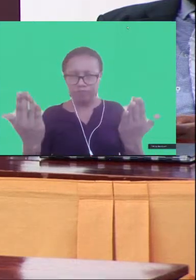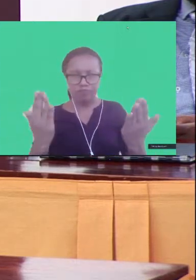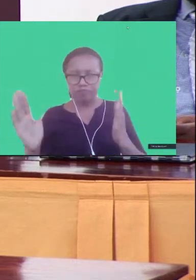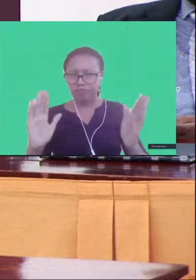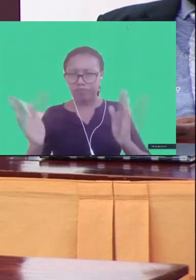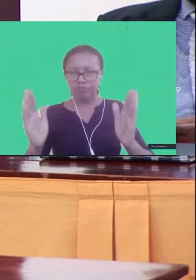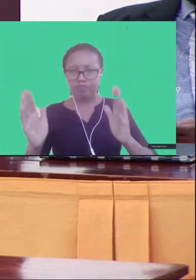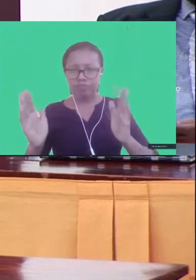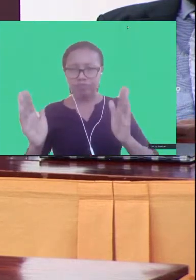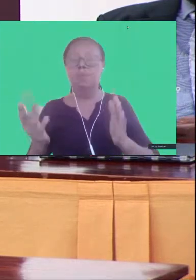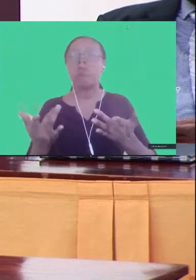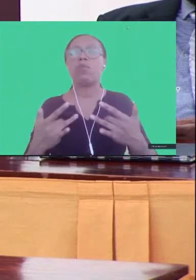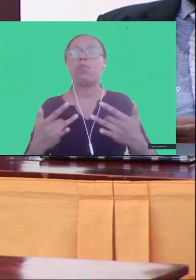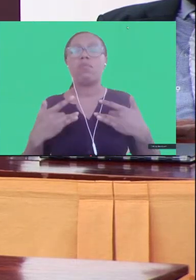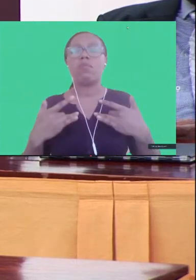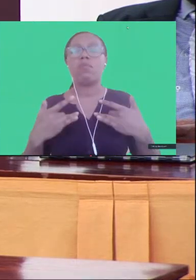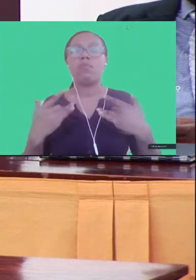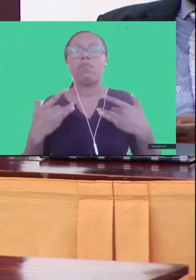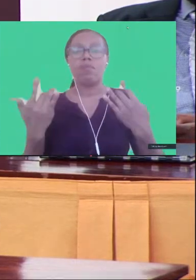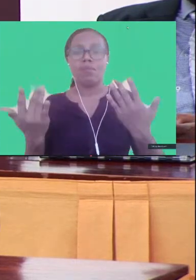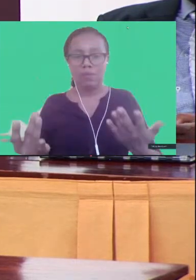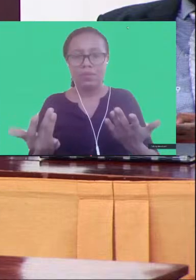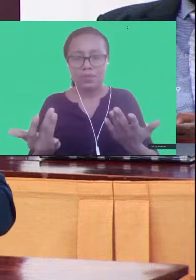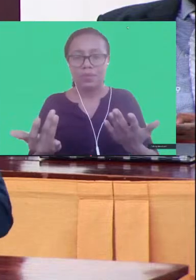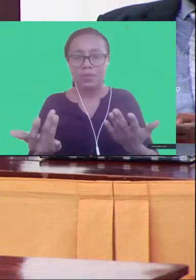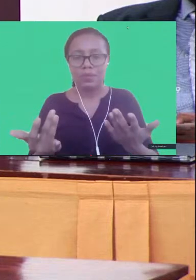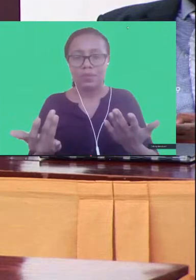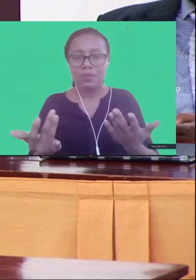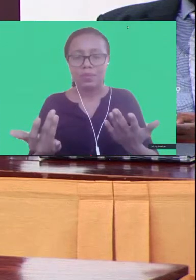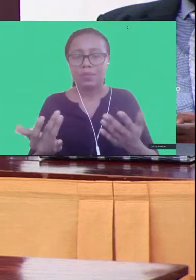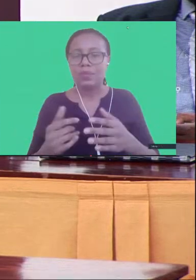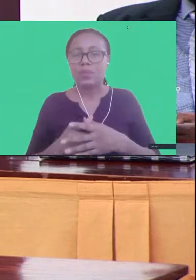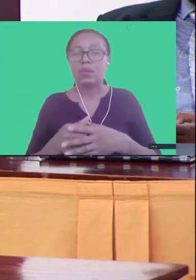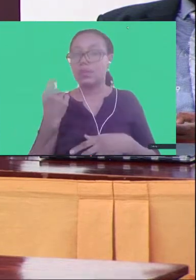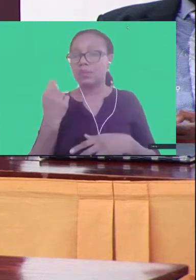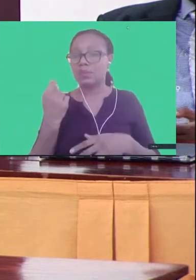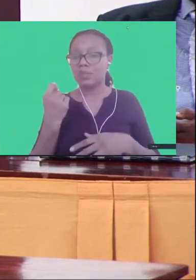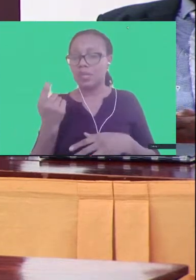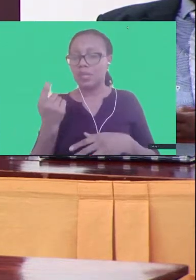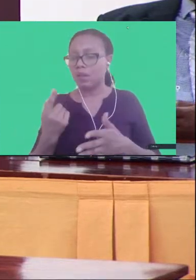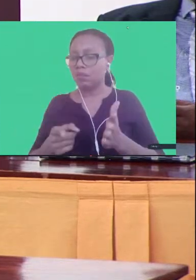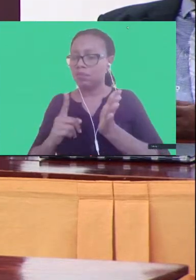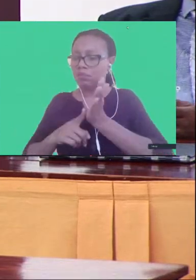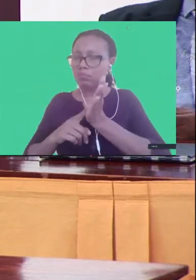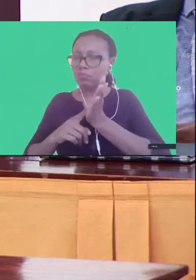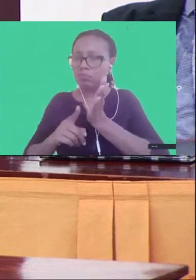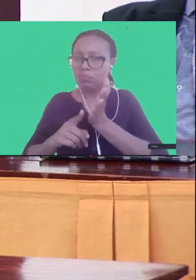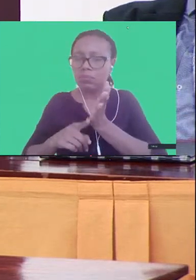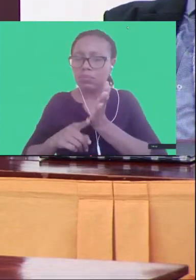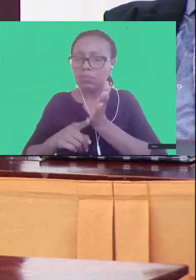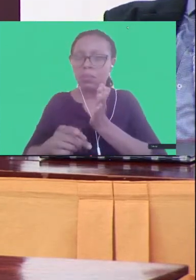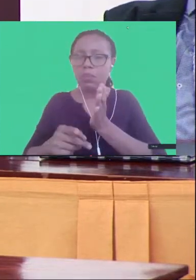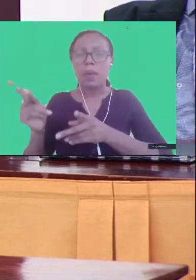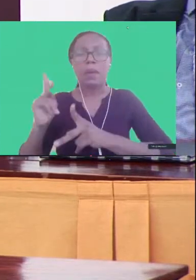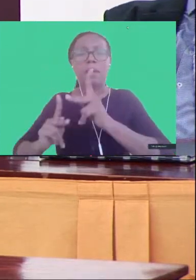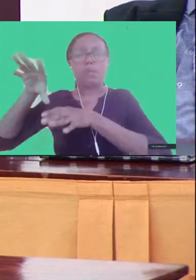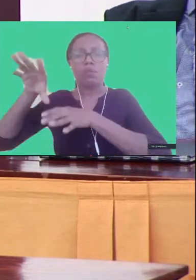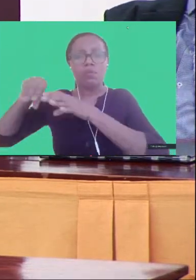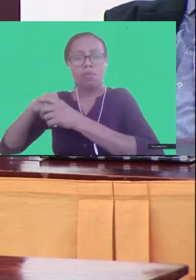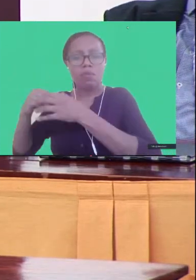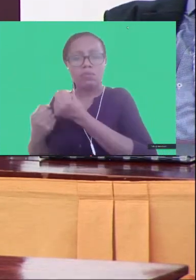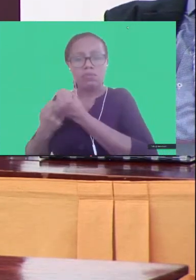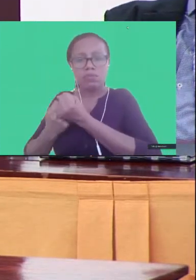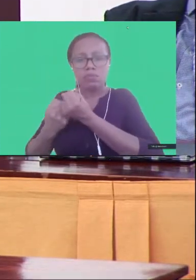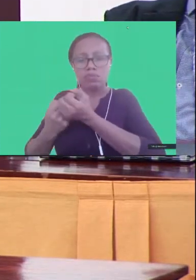then lead into the formal commencement of the offshore exploration work, which would be the acquisition of the 3D seismic data,